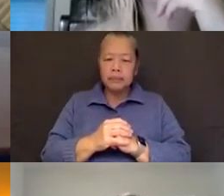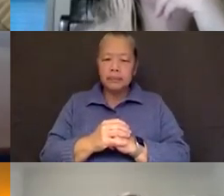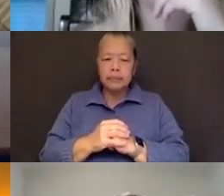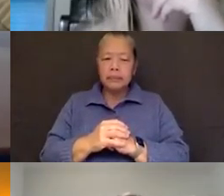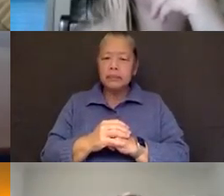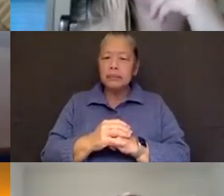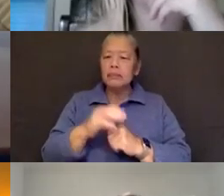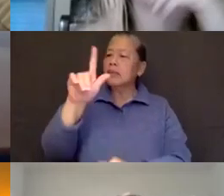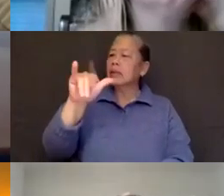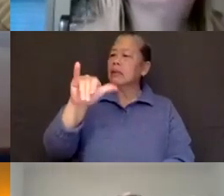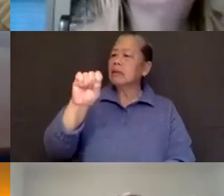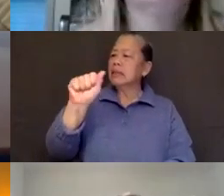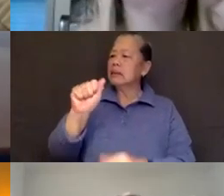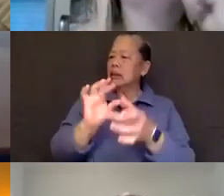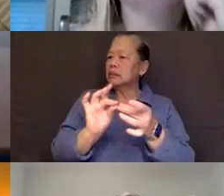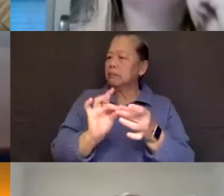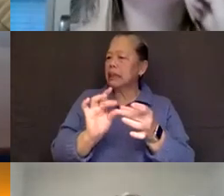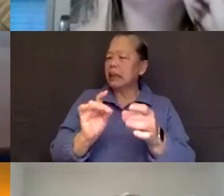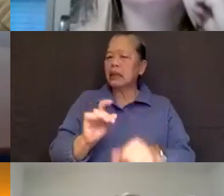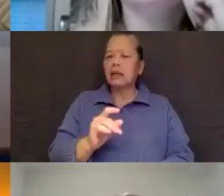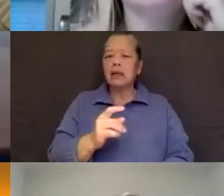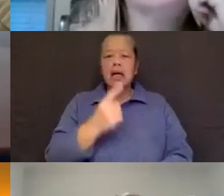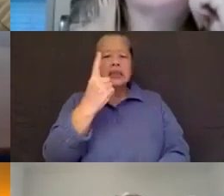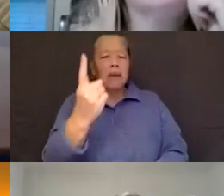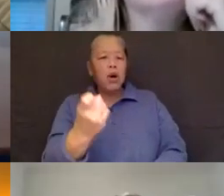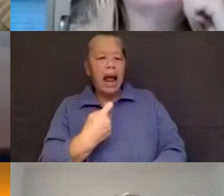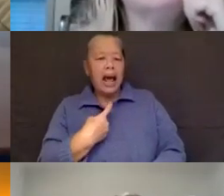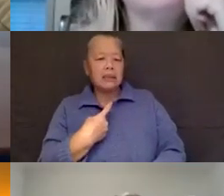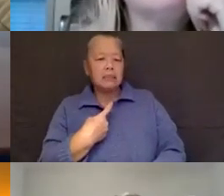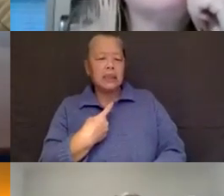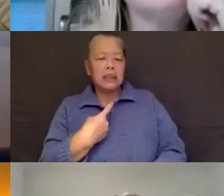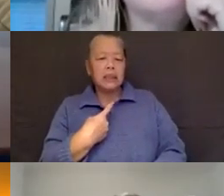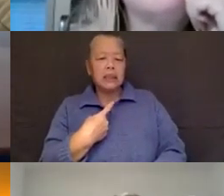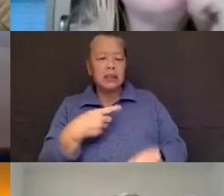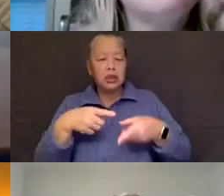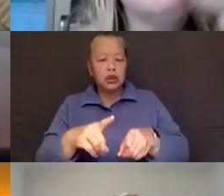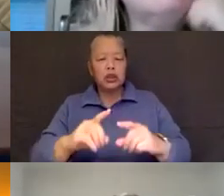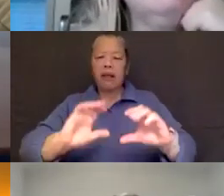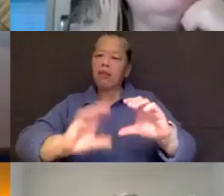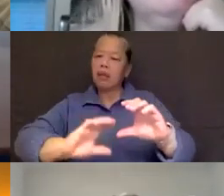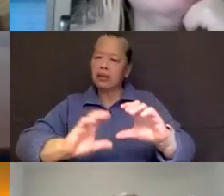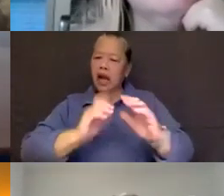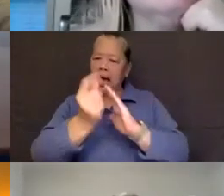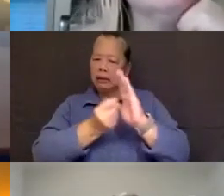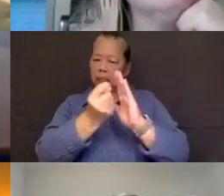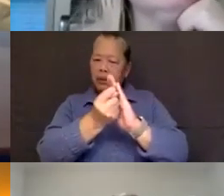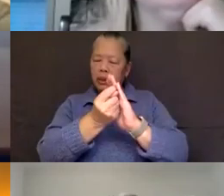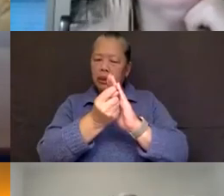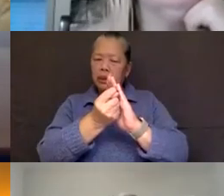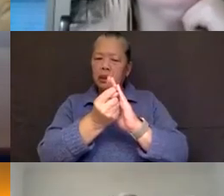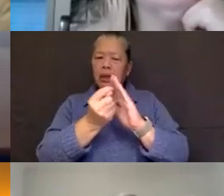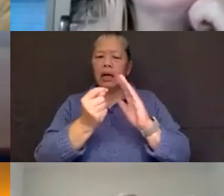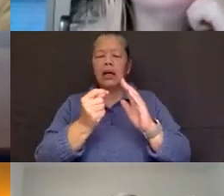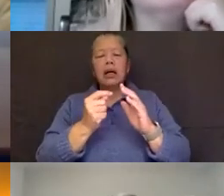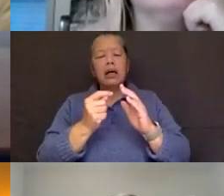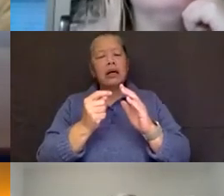Go ahead, Lisa. Somebody had asked me in the chat about my comment